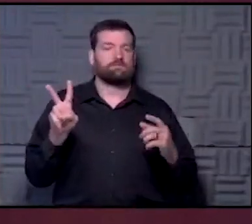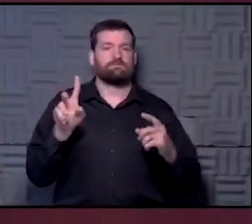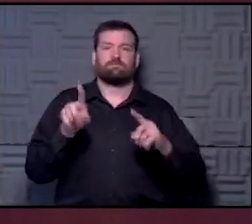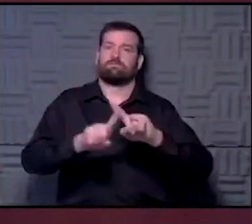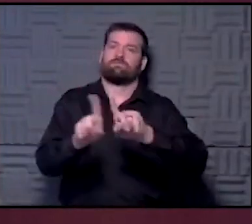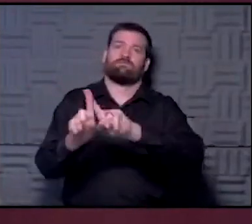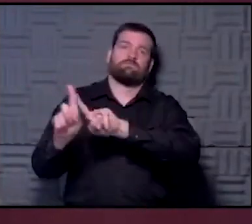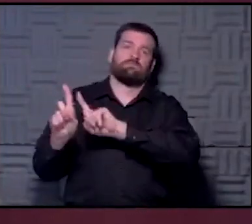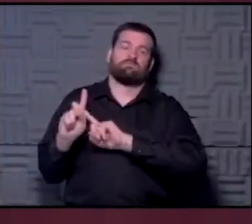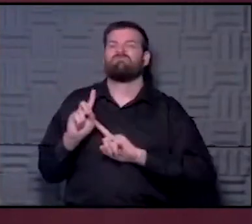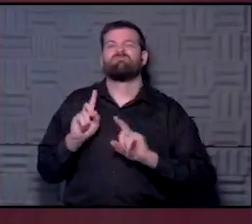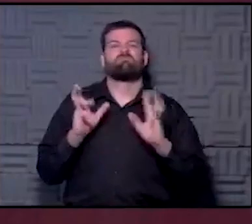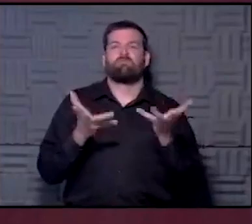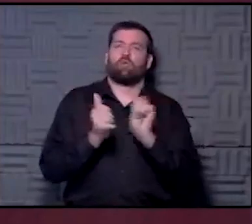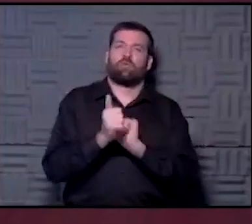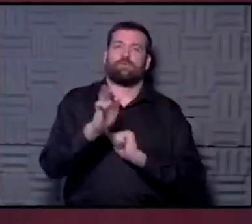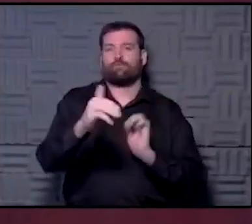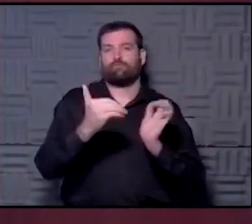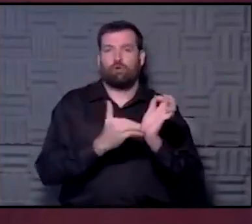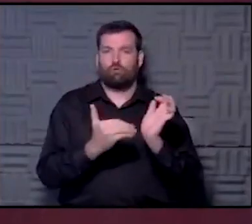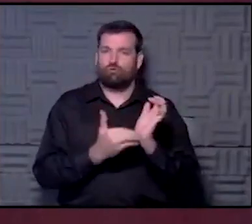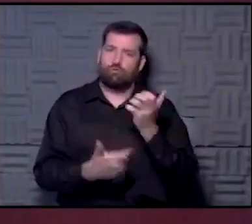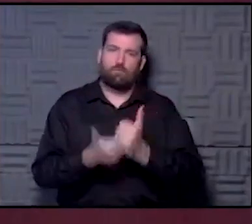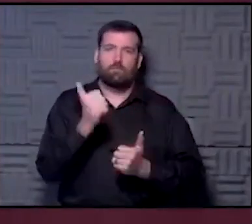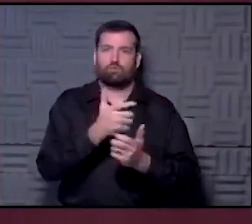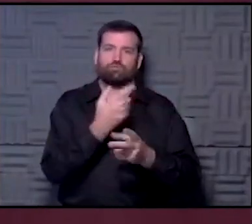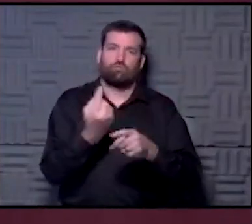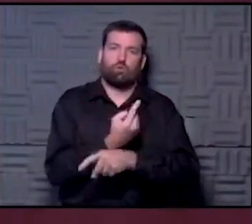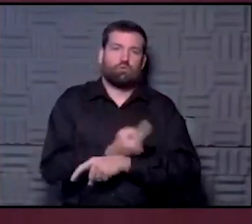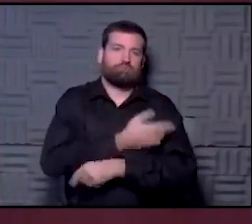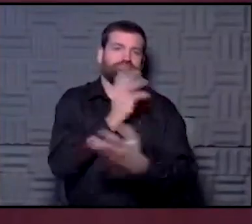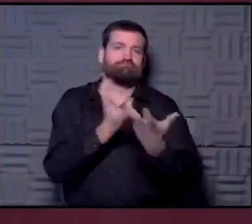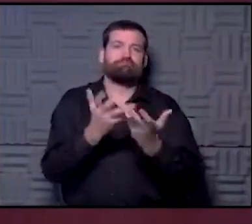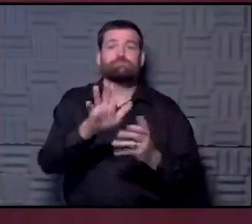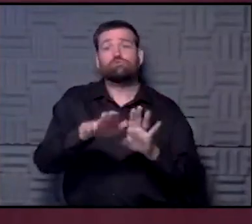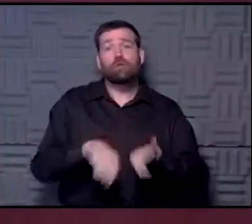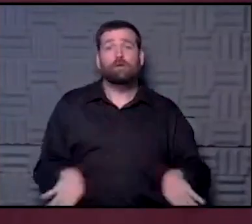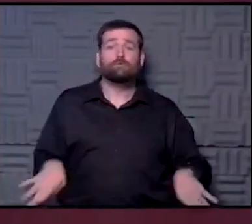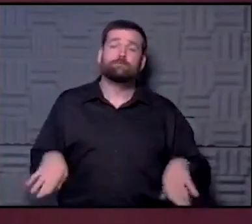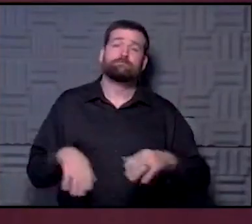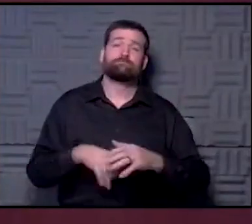I would suggest just chatting with your doctor about the ones that's most appropriate for your child.